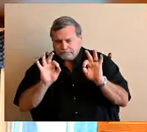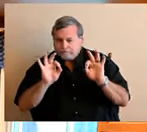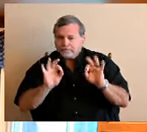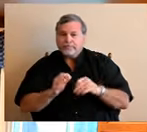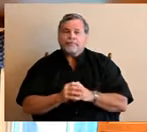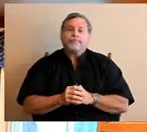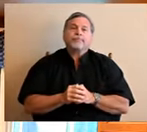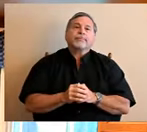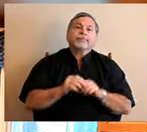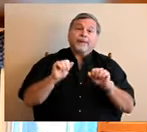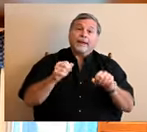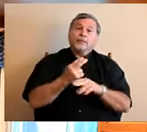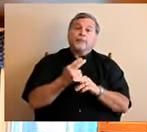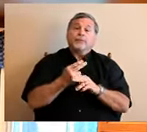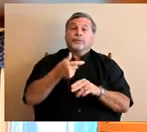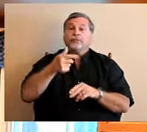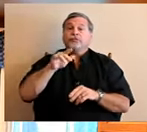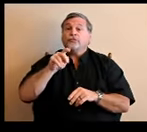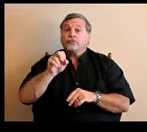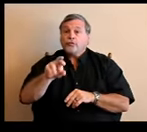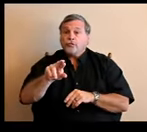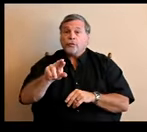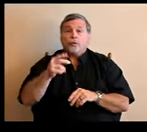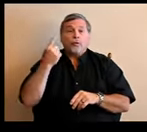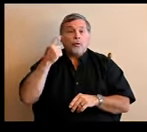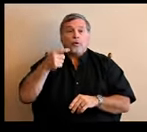use these for ginger. You can use them for garlic.